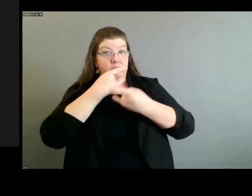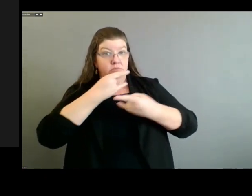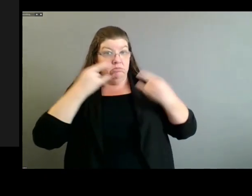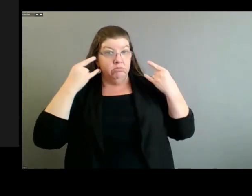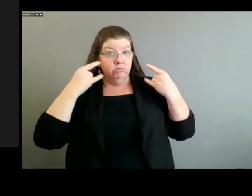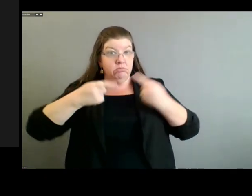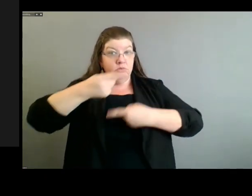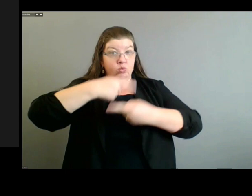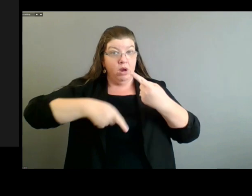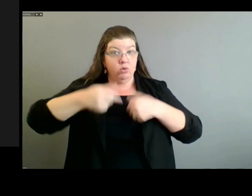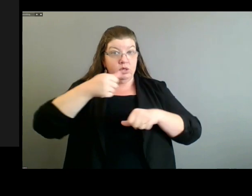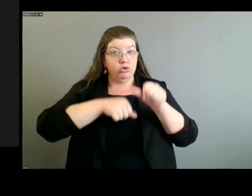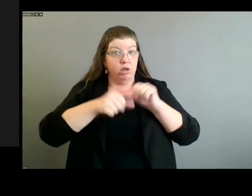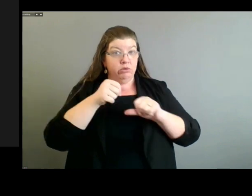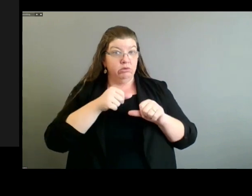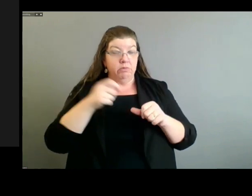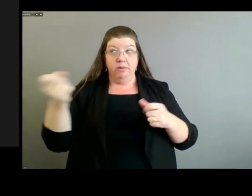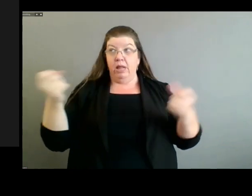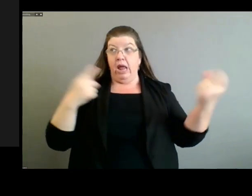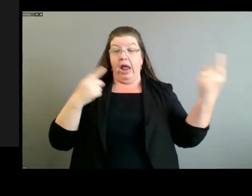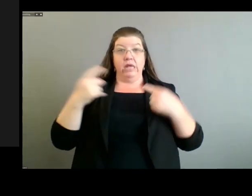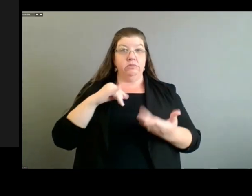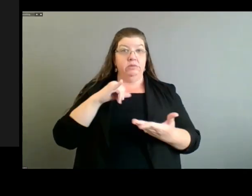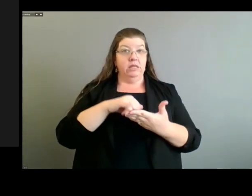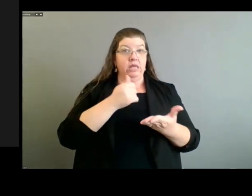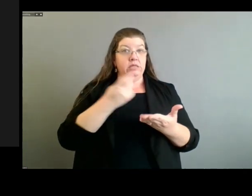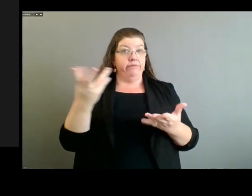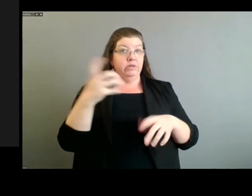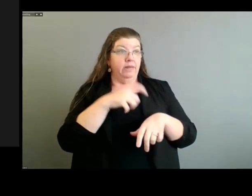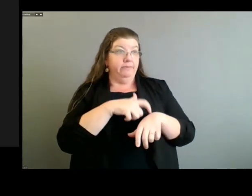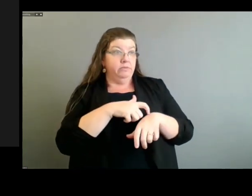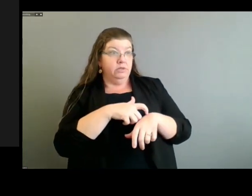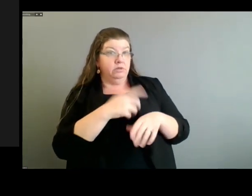I've been asked several times.